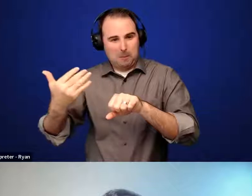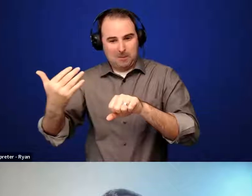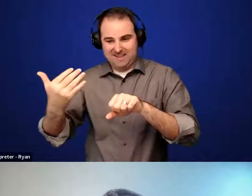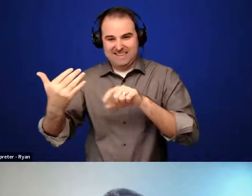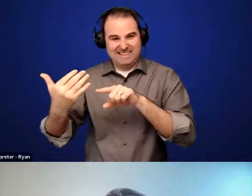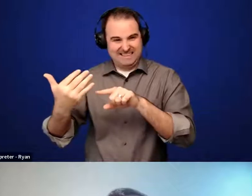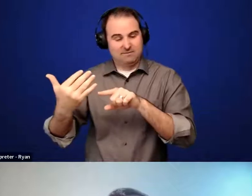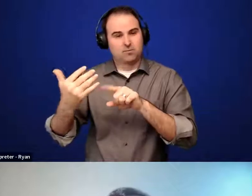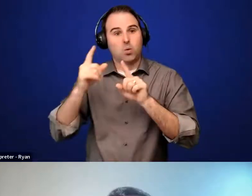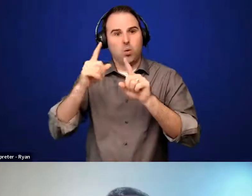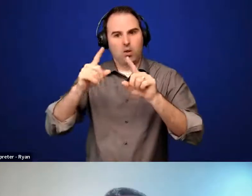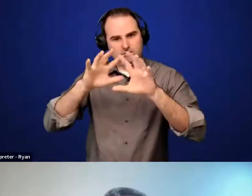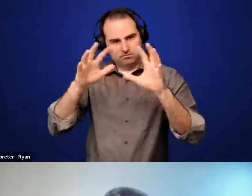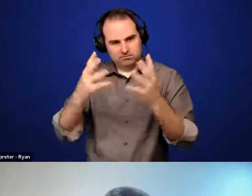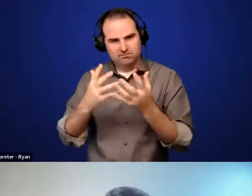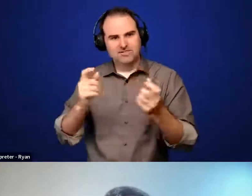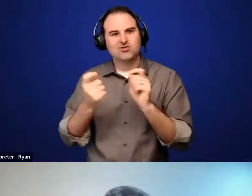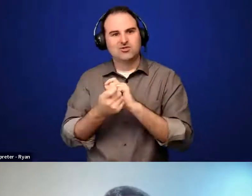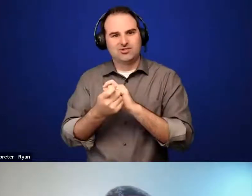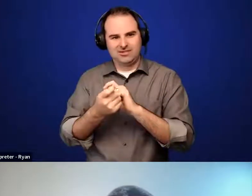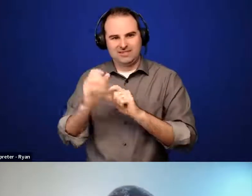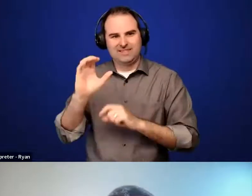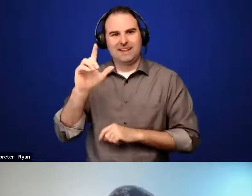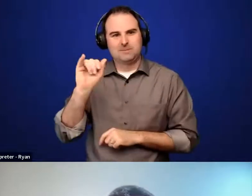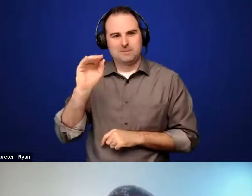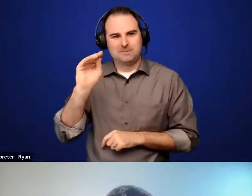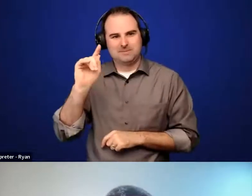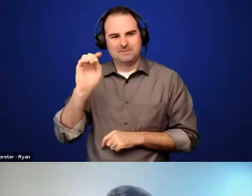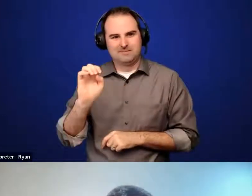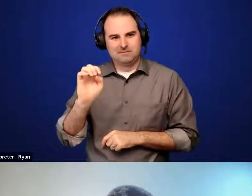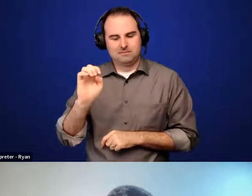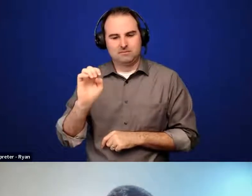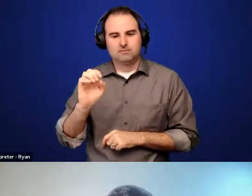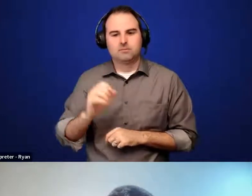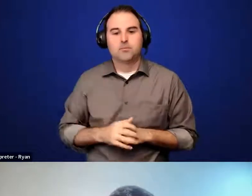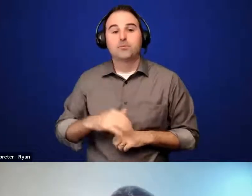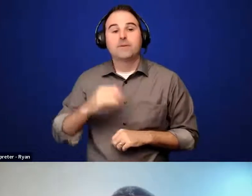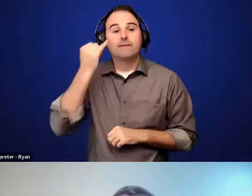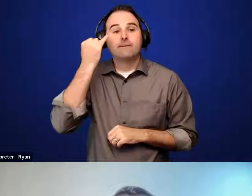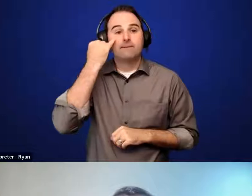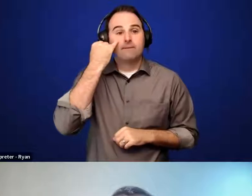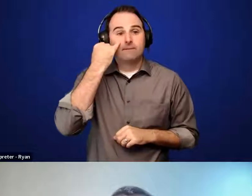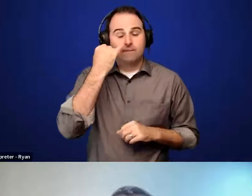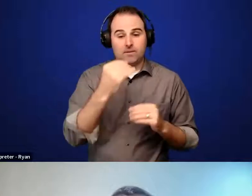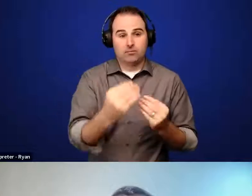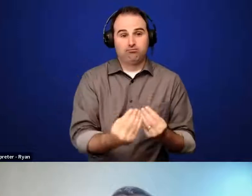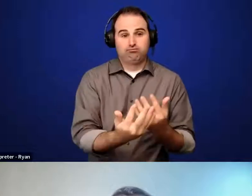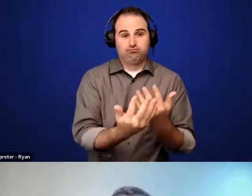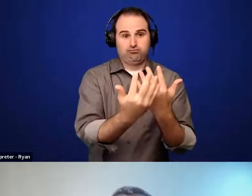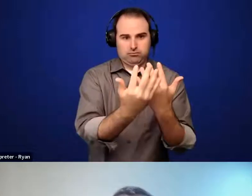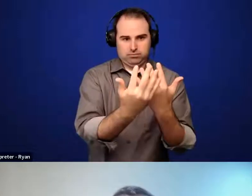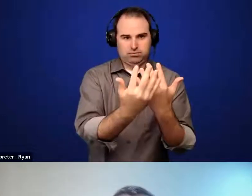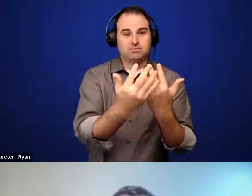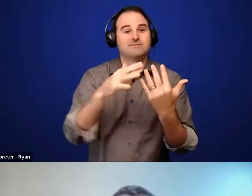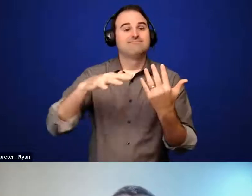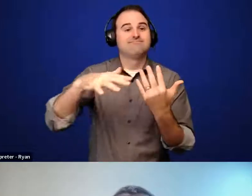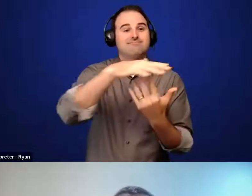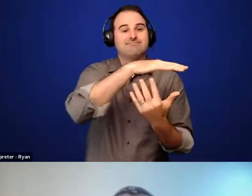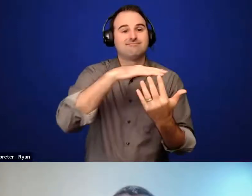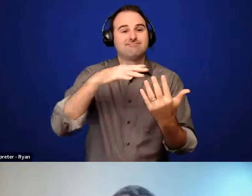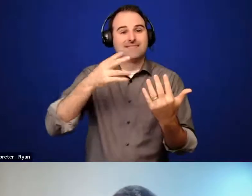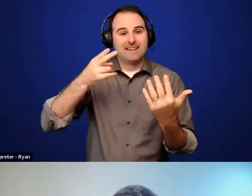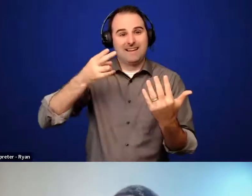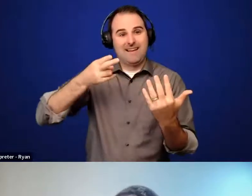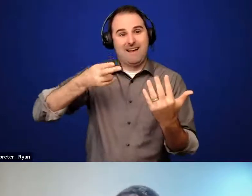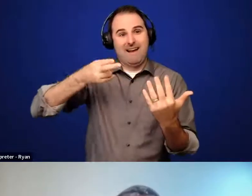when the plant is grow under high CO2 concentration, for example, it reduces the content of